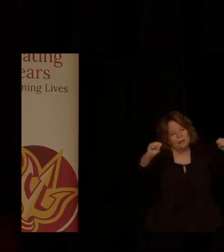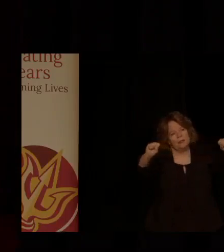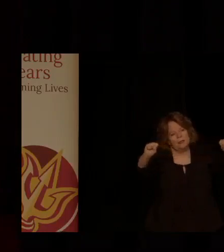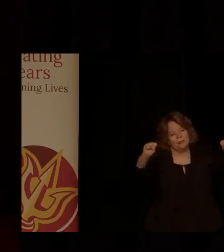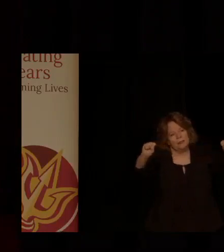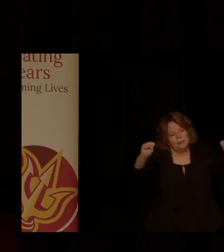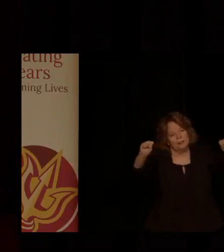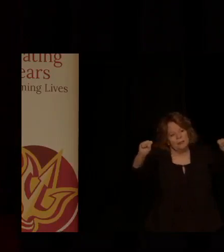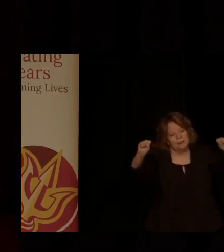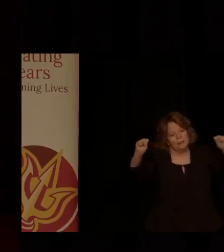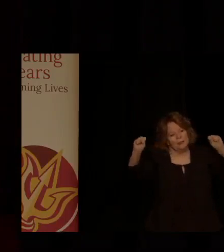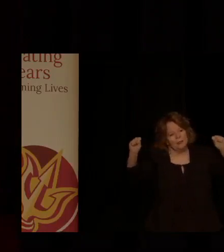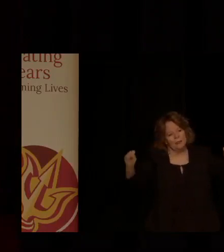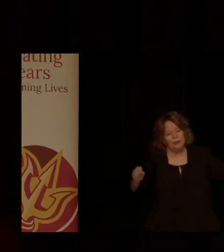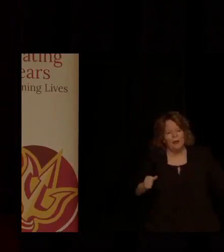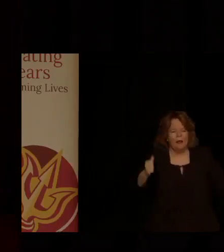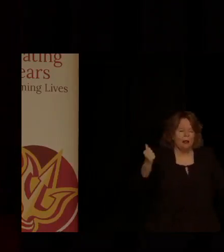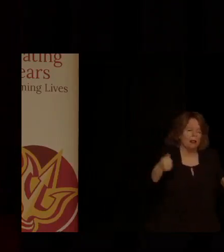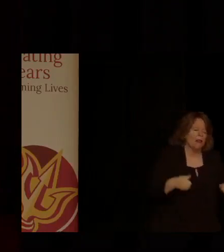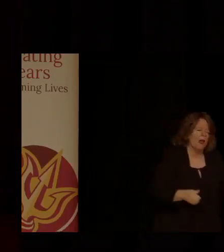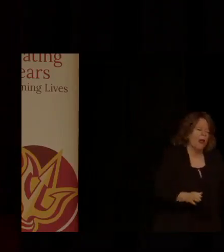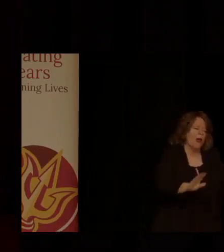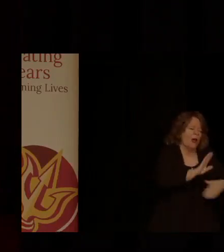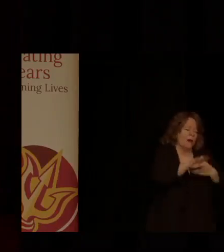liberty. Let our